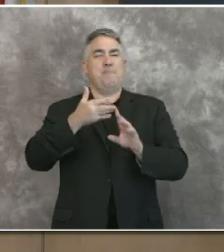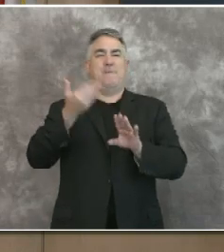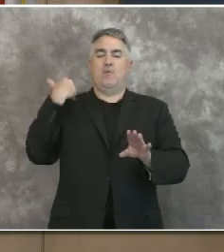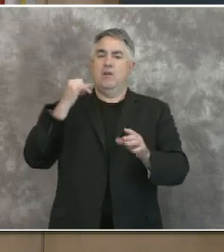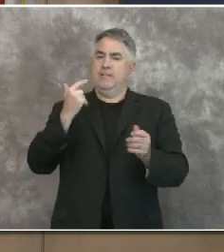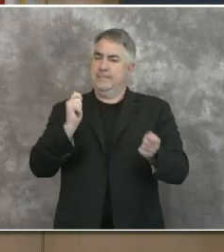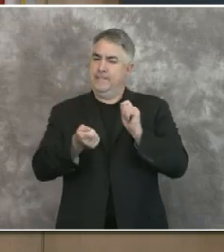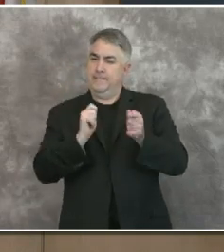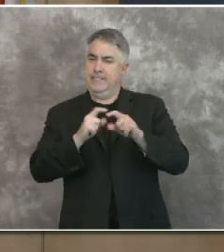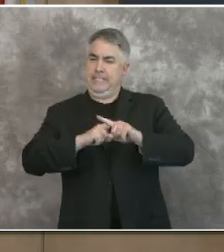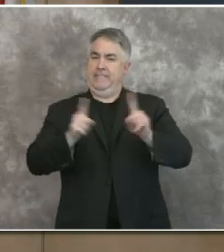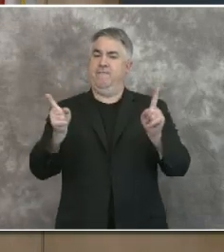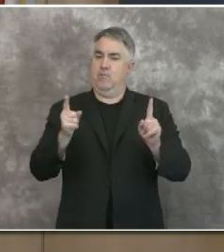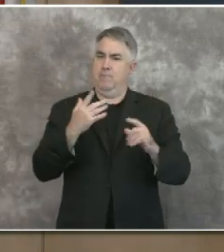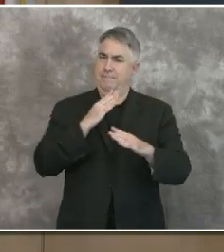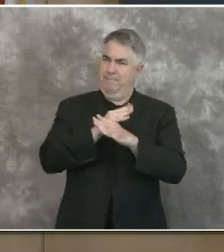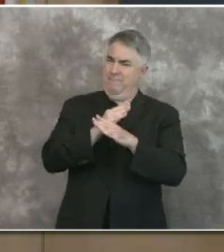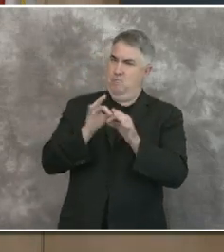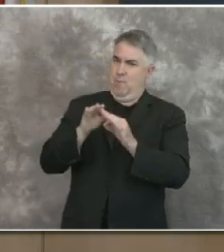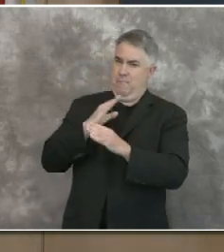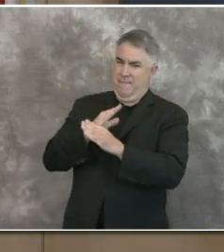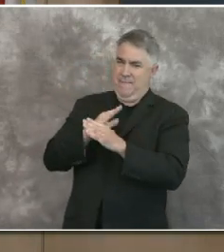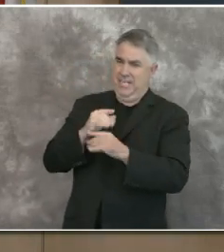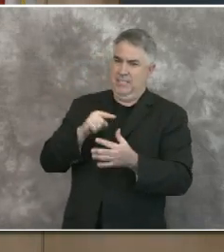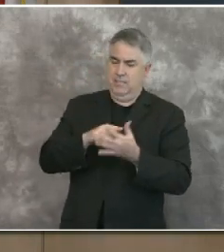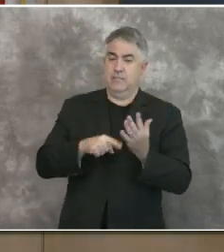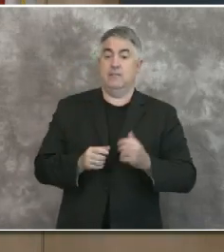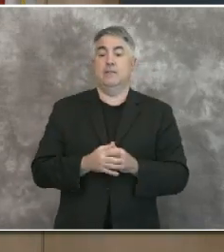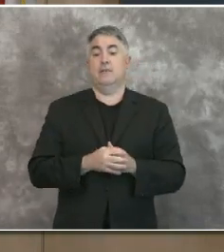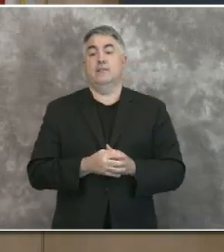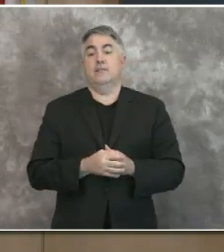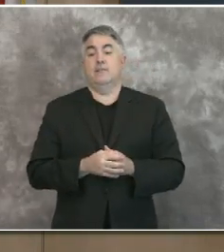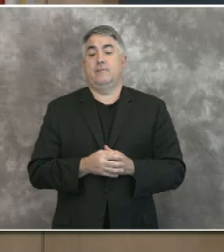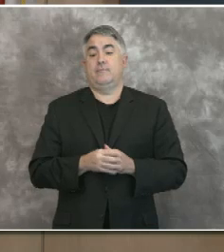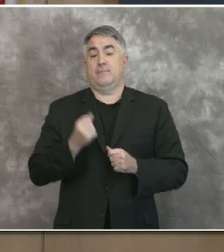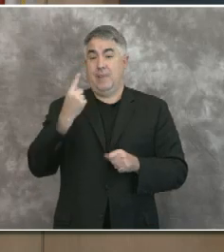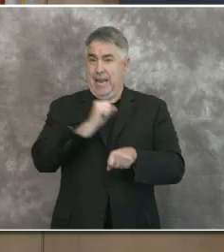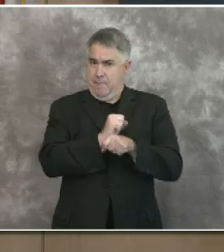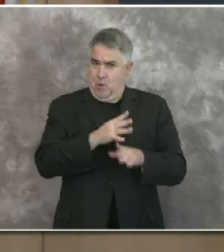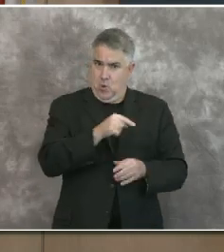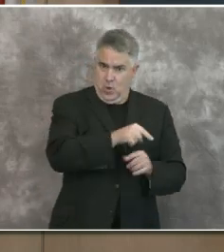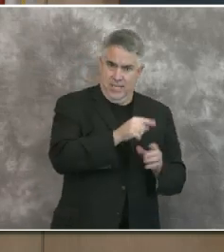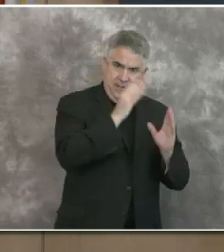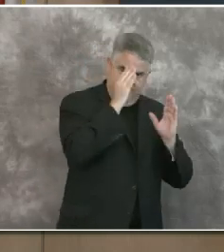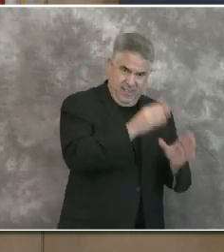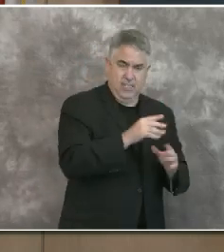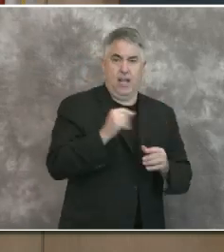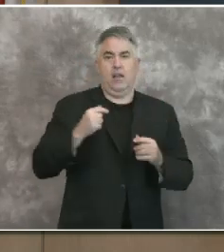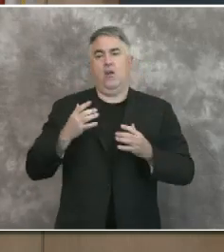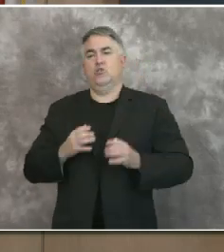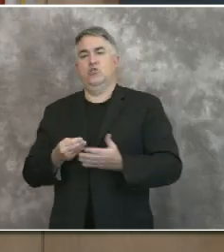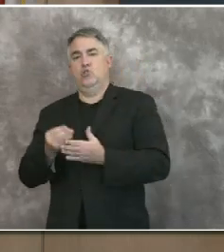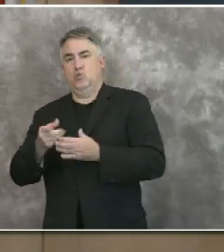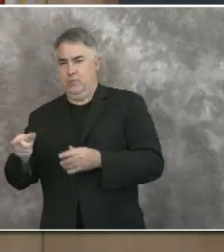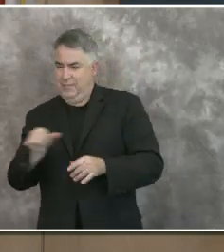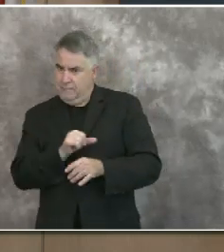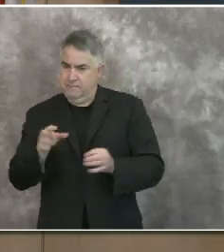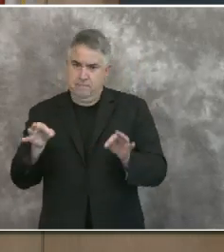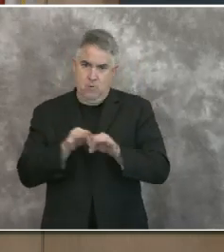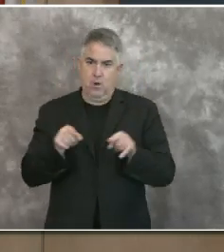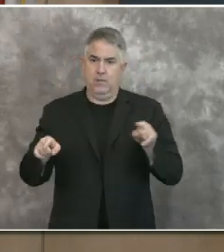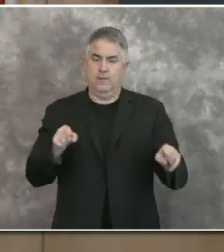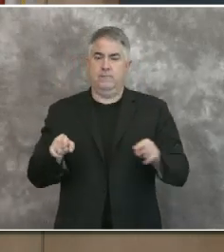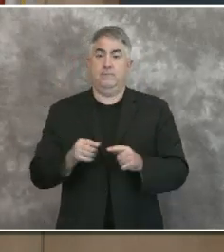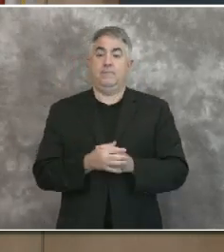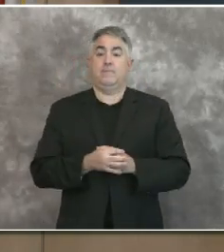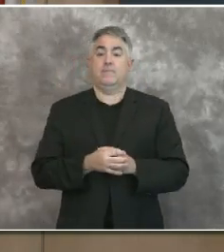for our employees and for their customers. But it's important that we take a moment, and it's natural to